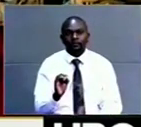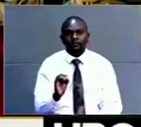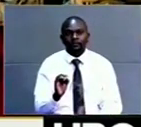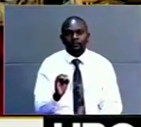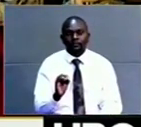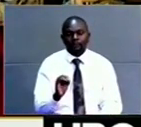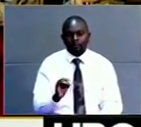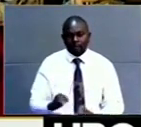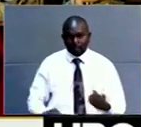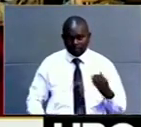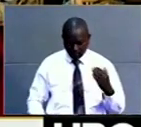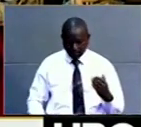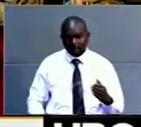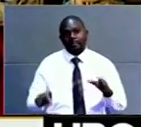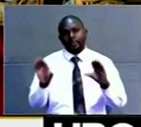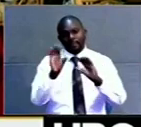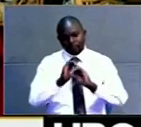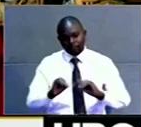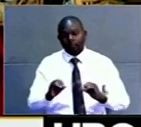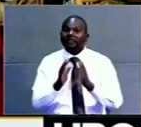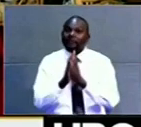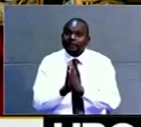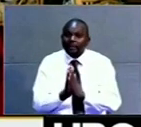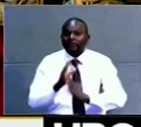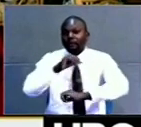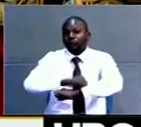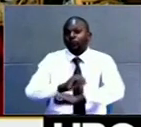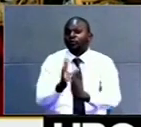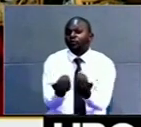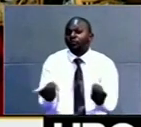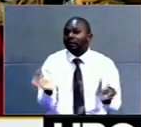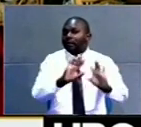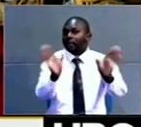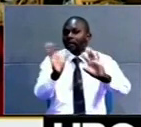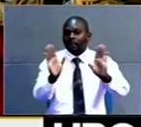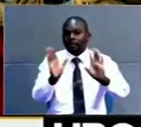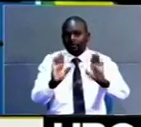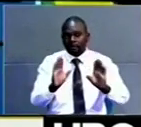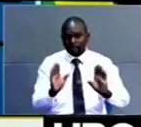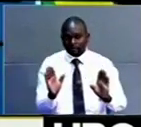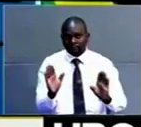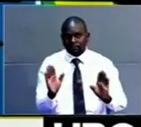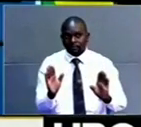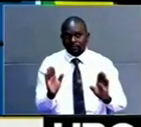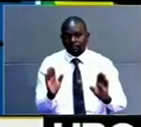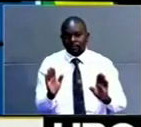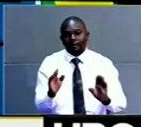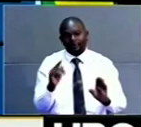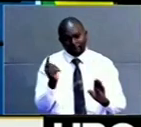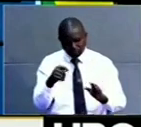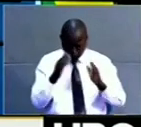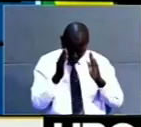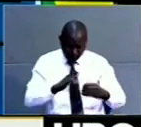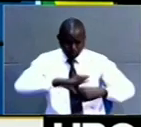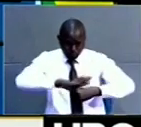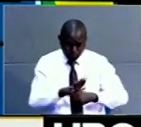70. There should be no Sunday school for children. Let the enemy first go away before